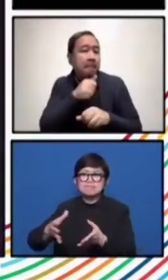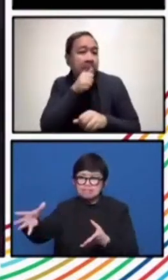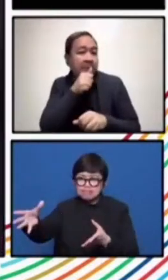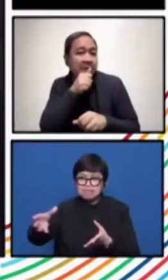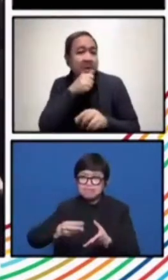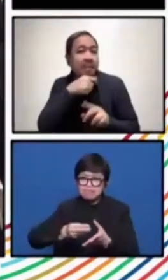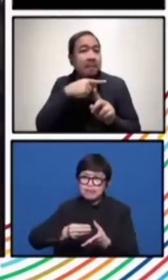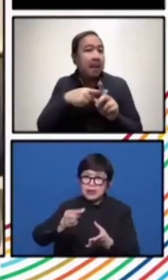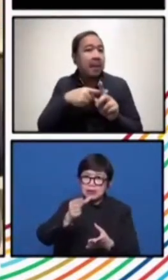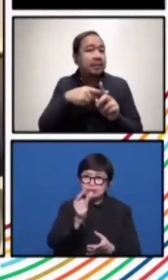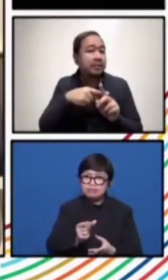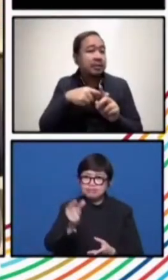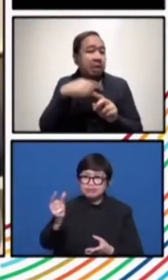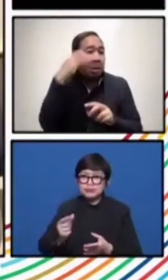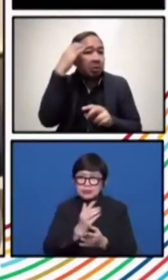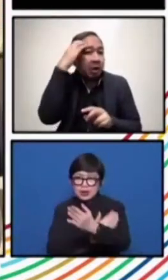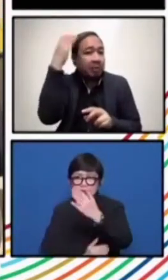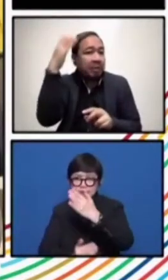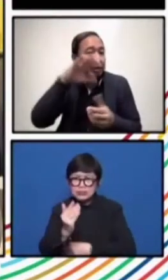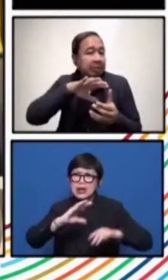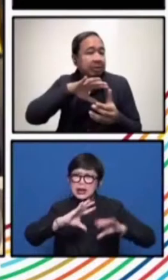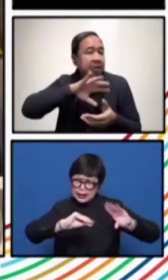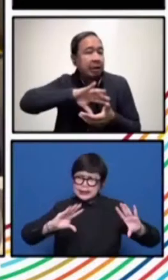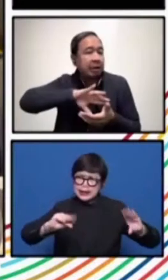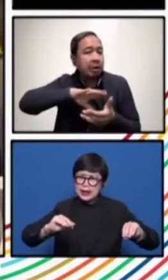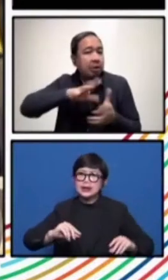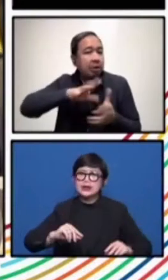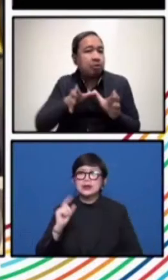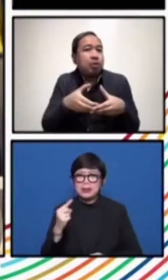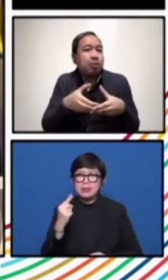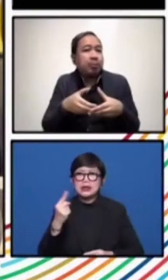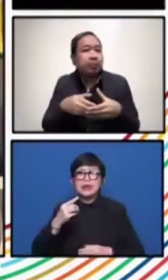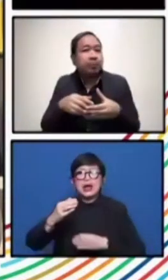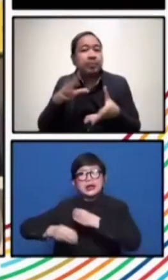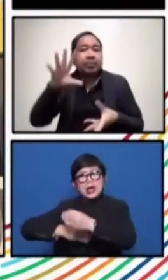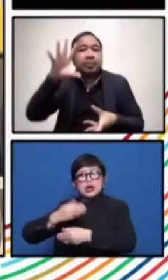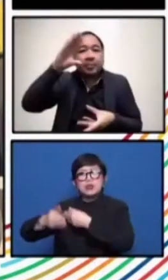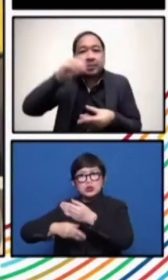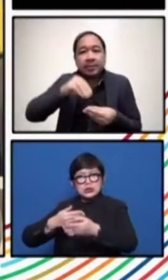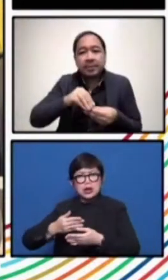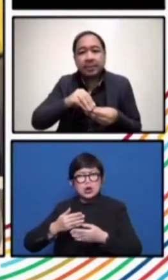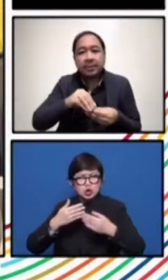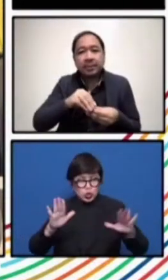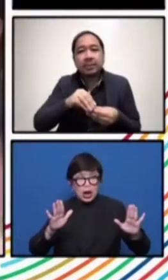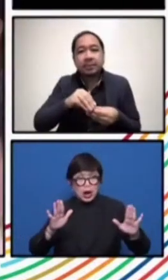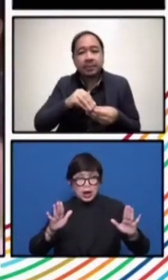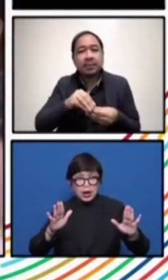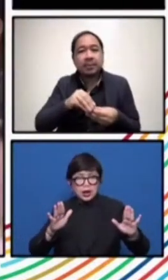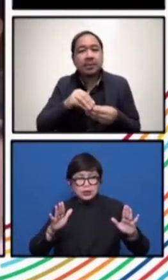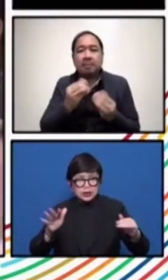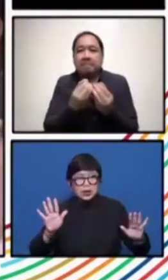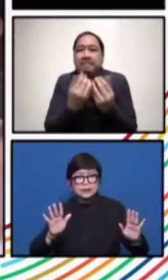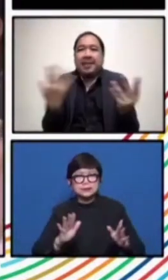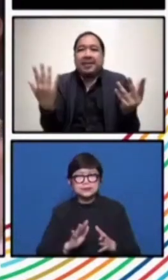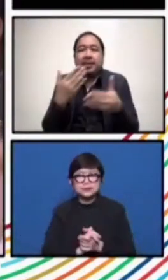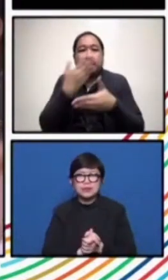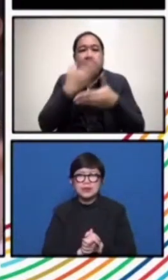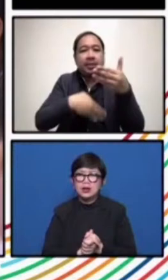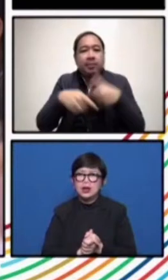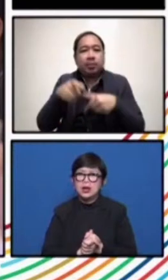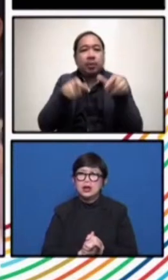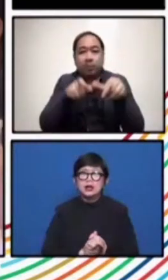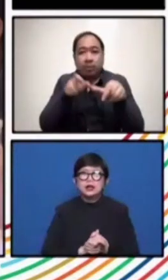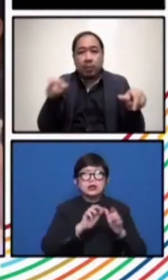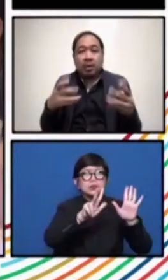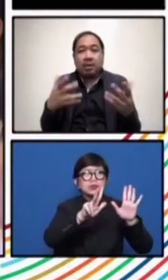of 8850 56 percent with disability were employed in public